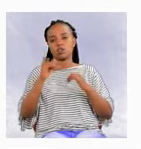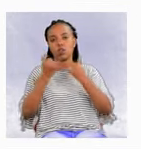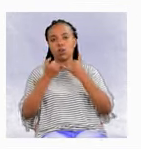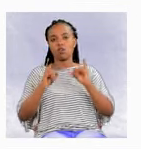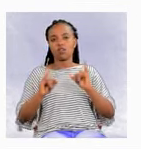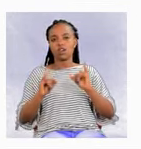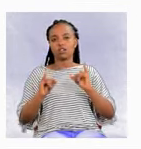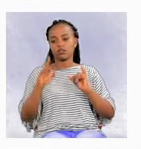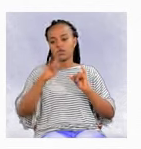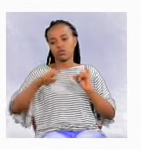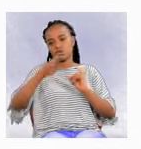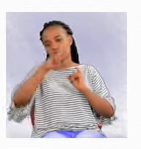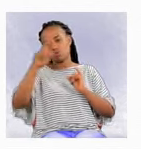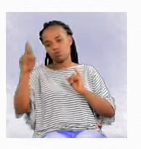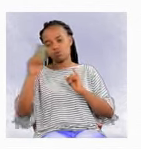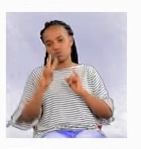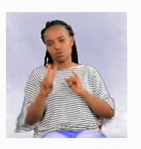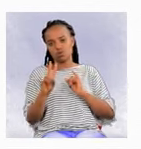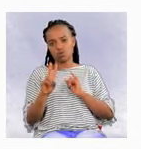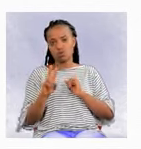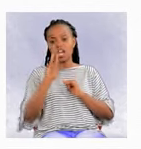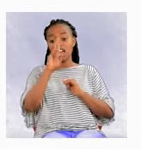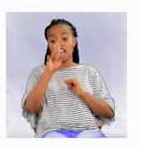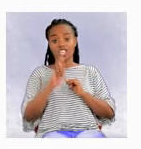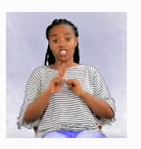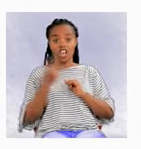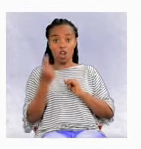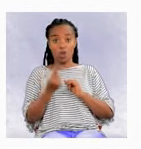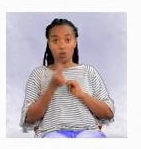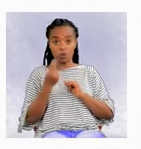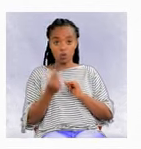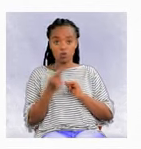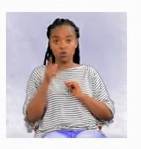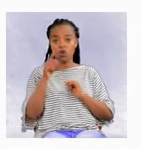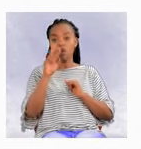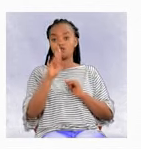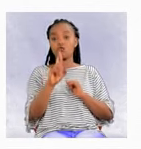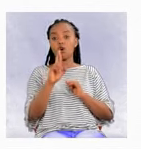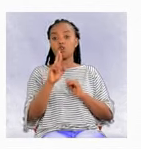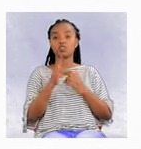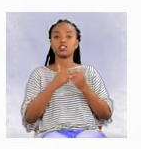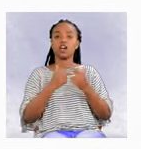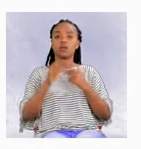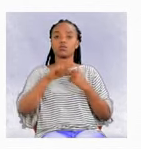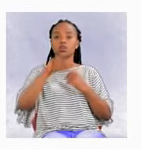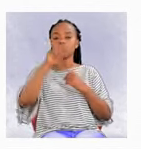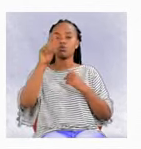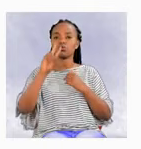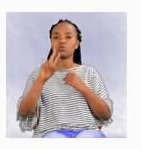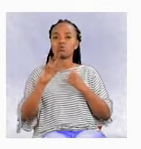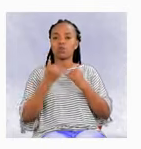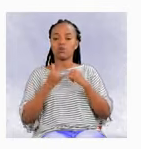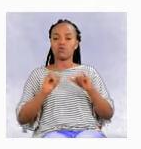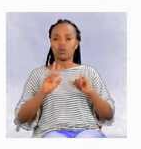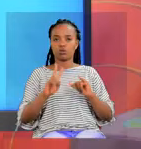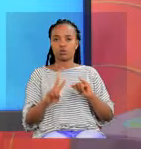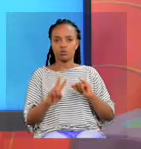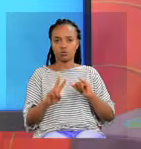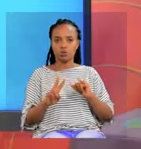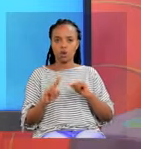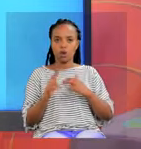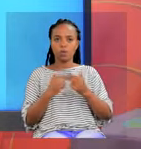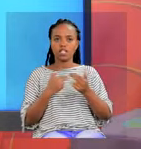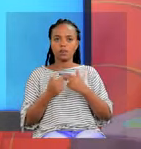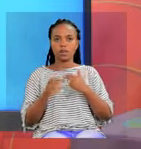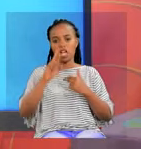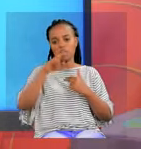over root 2. Rationalizing this, you have 4 times root 2 over 2 by multiplying